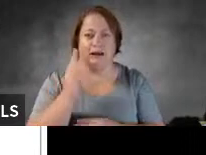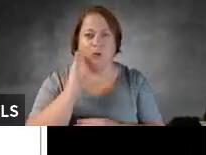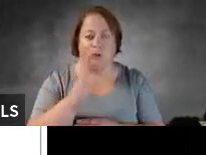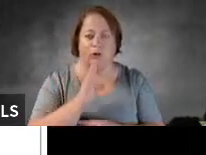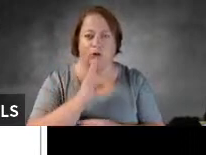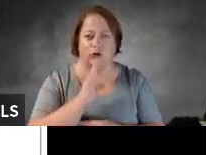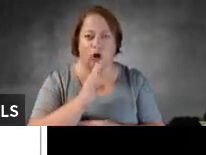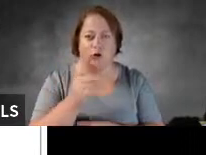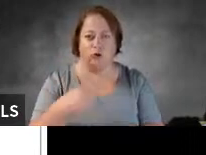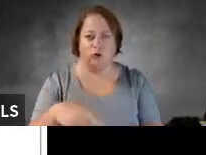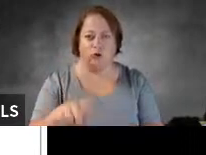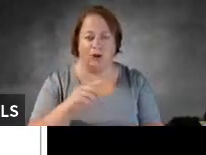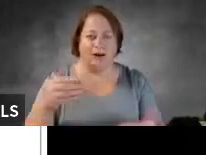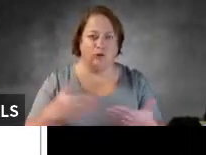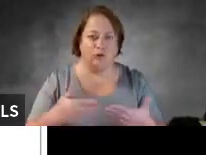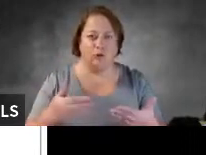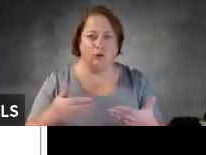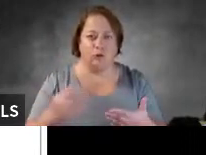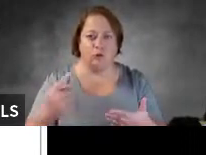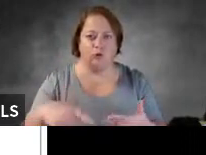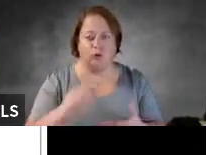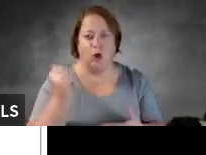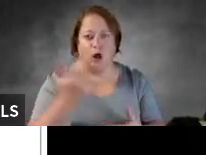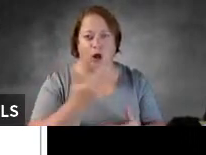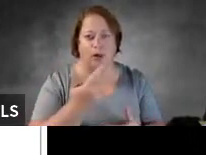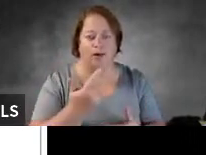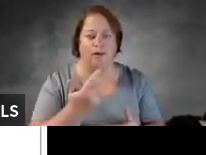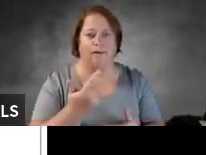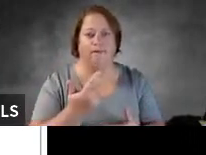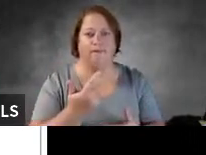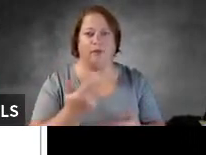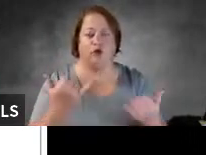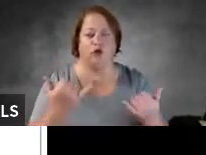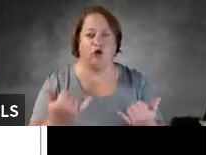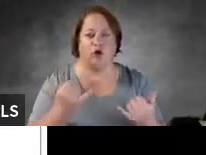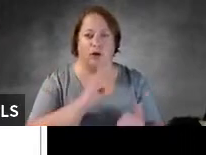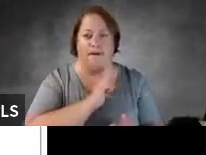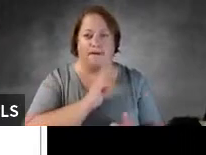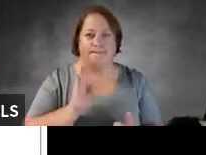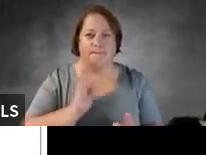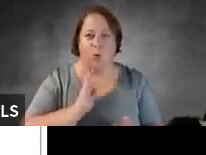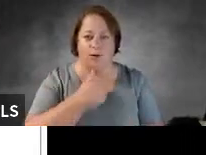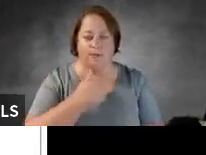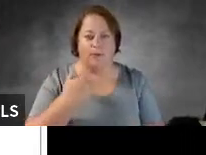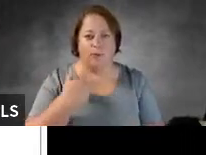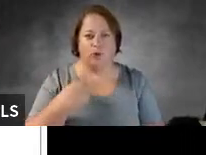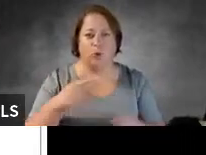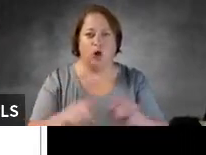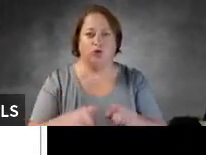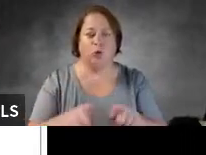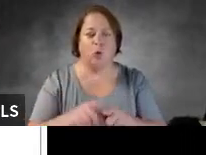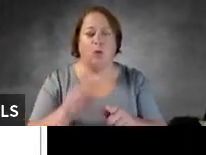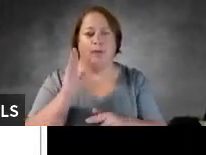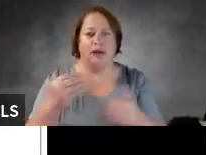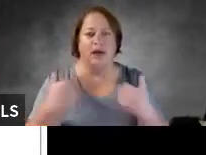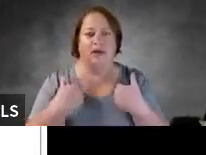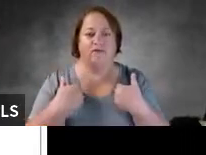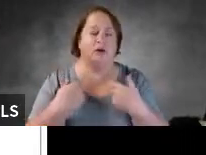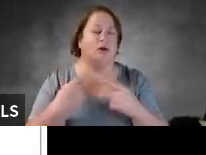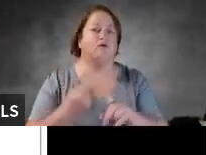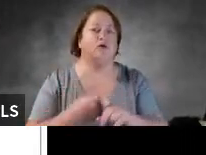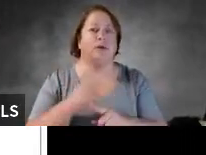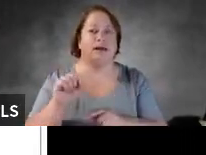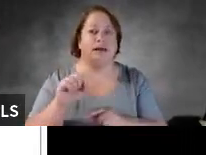you and introduce to you all of our current board members. We are also going to be having from our